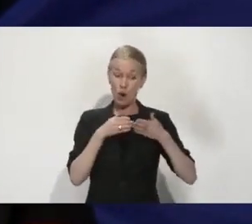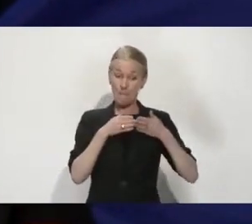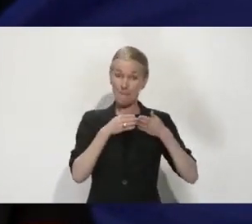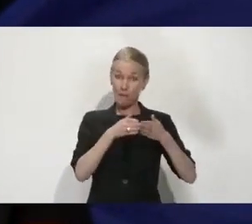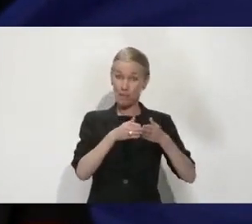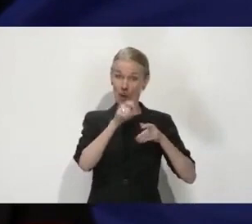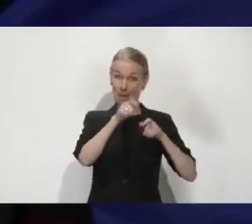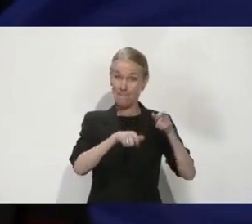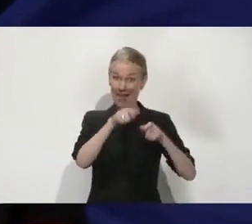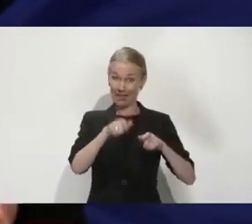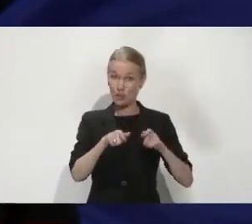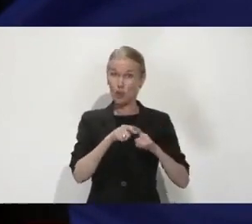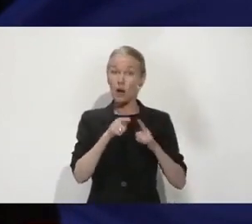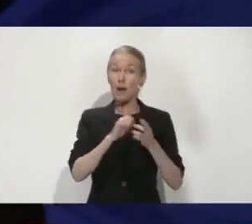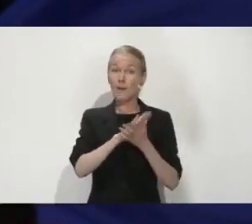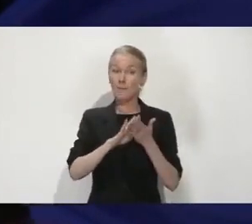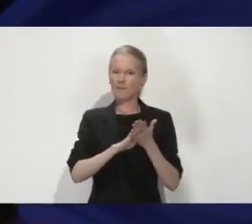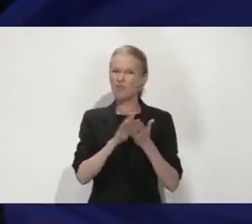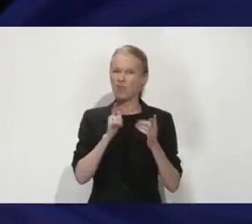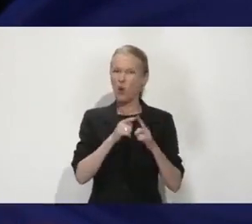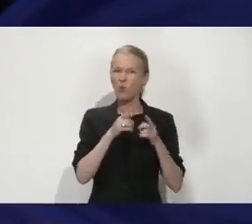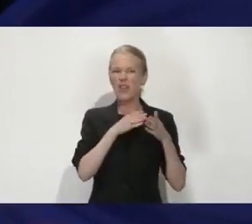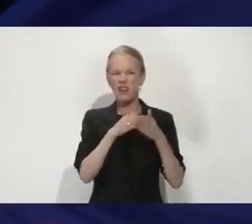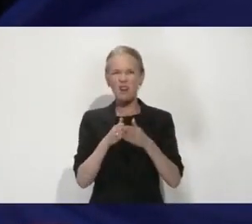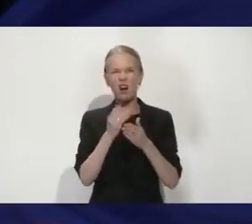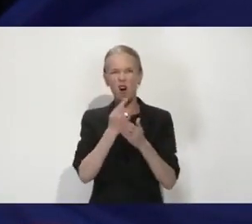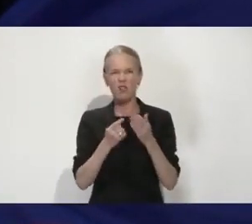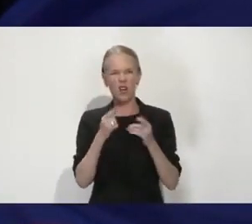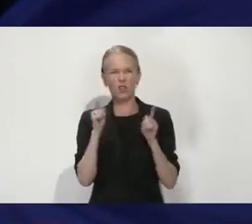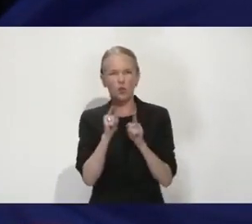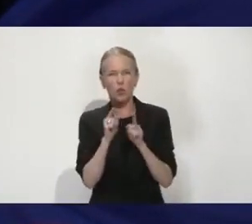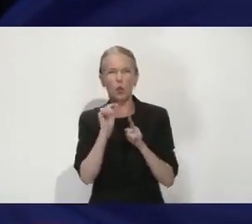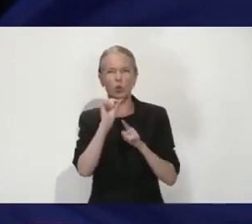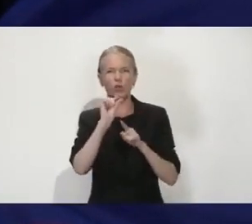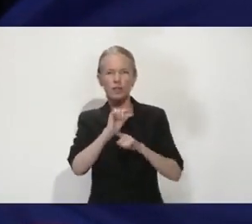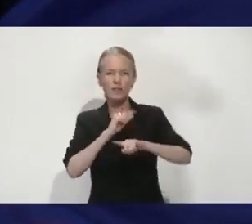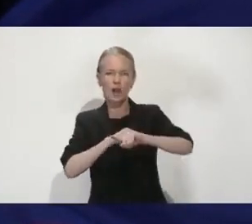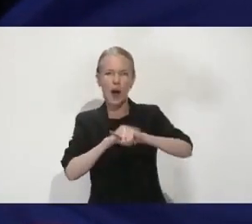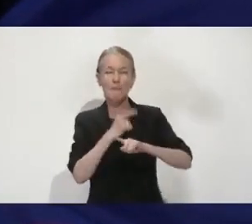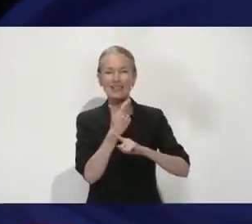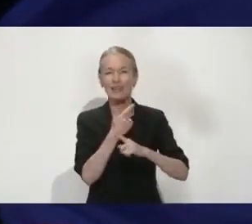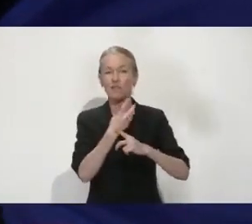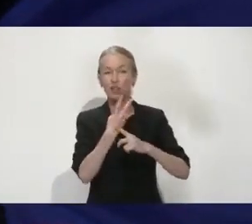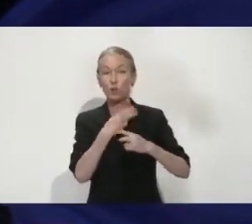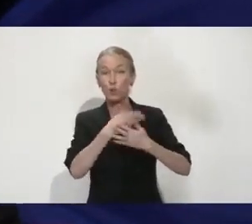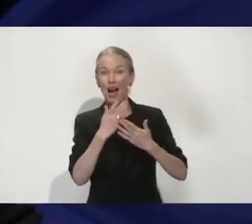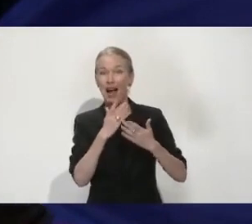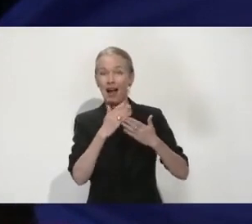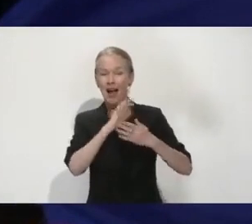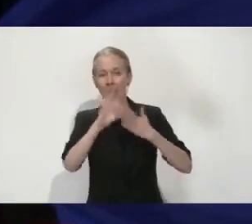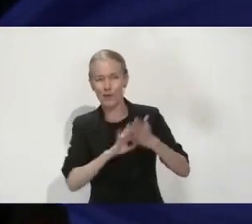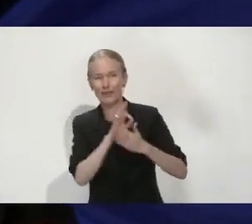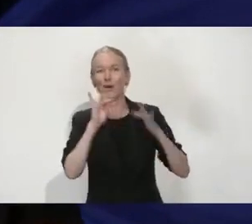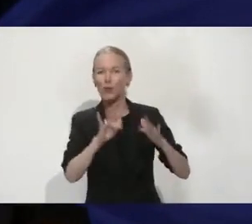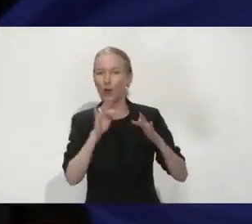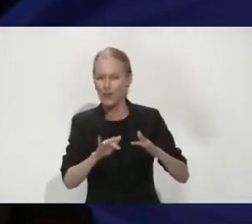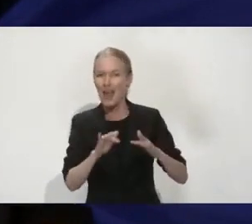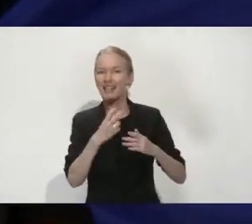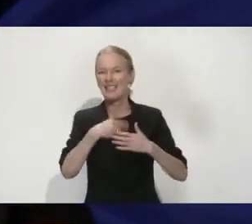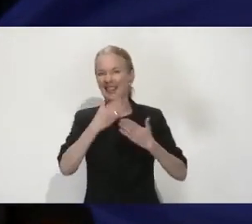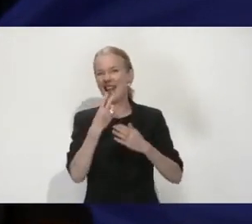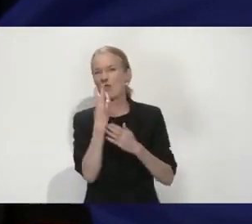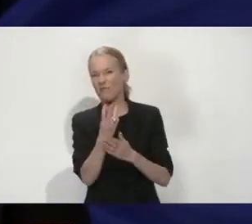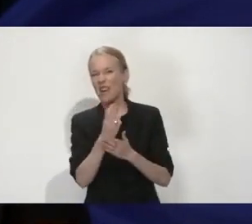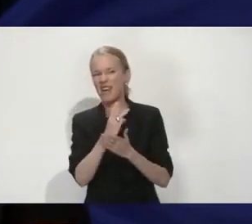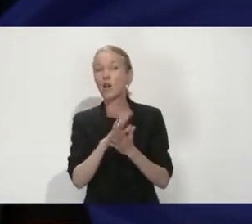and 72 hours and weren't in an MIQ for long enough to be there for a day 3 tests, or it could have been they were people